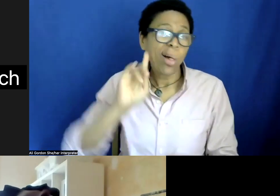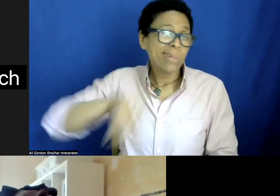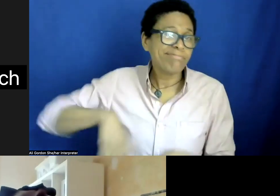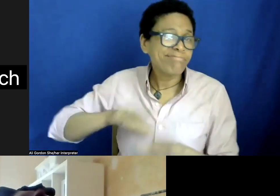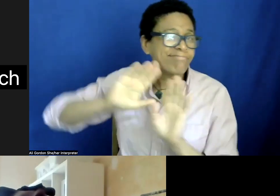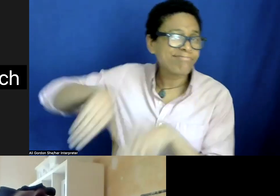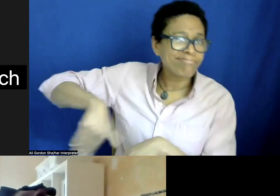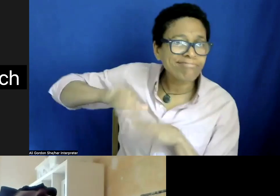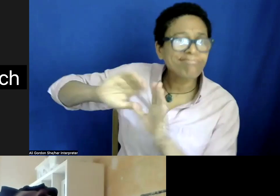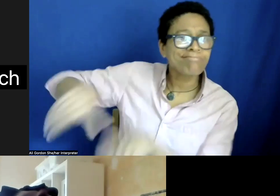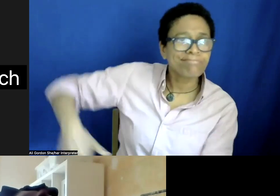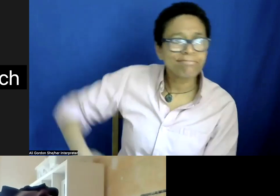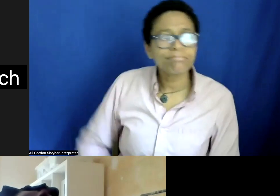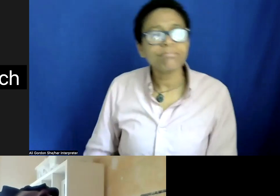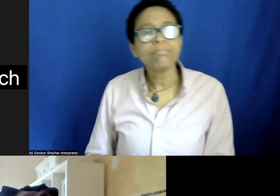Carrie.